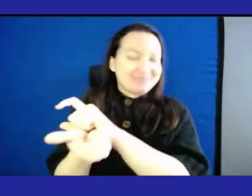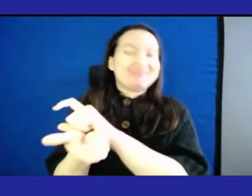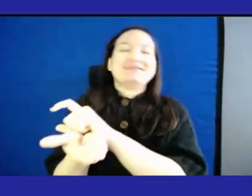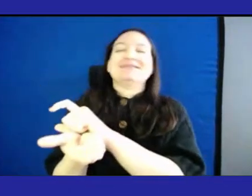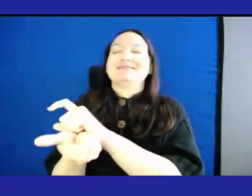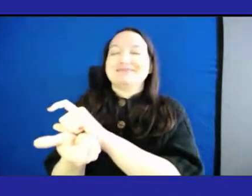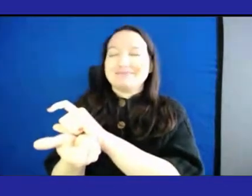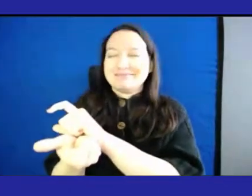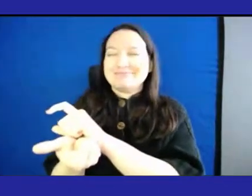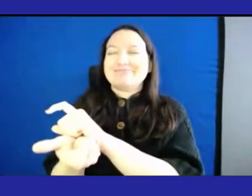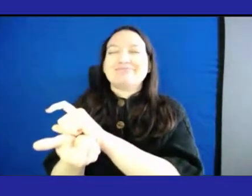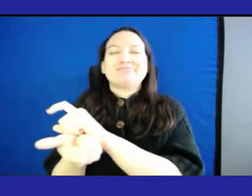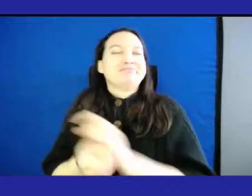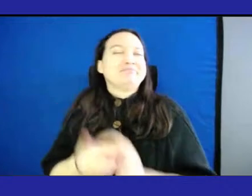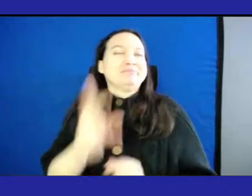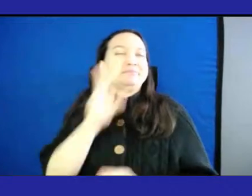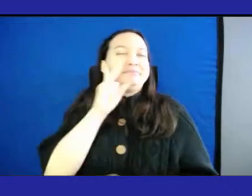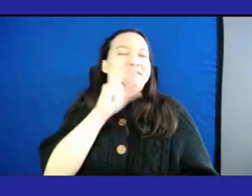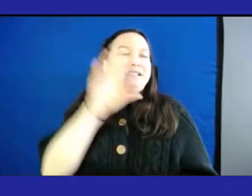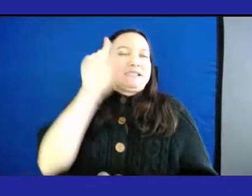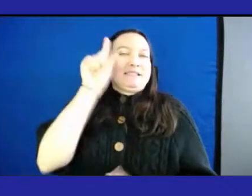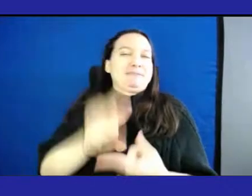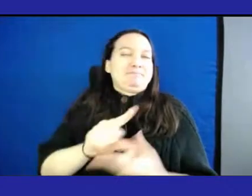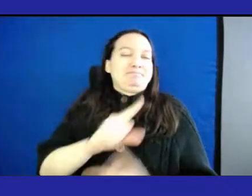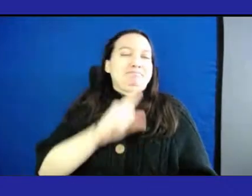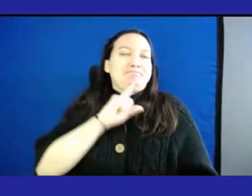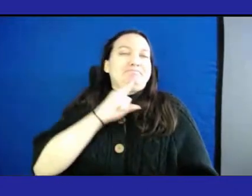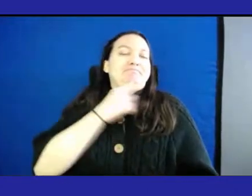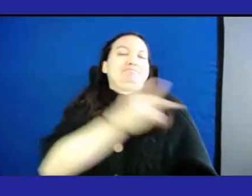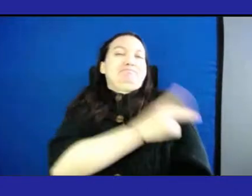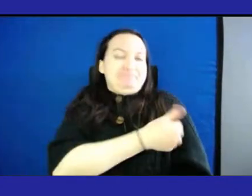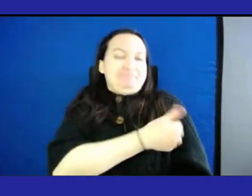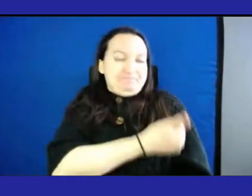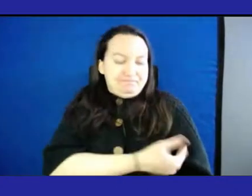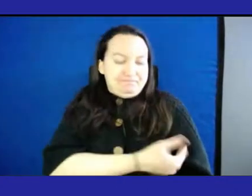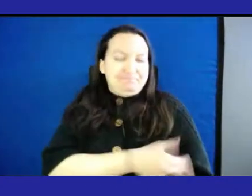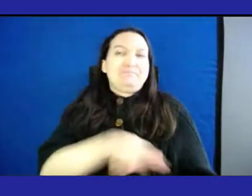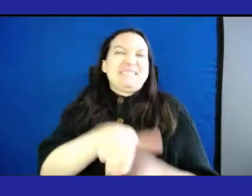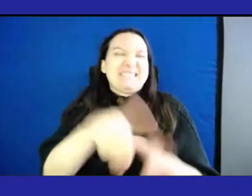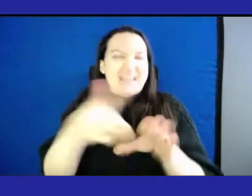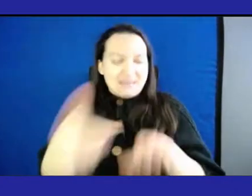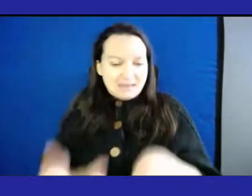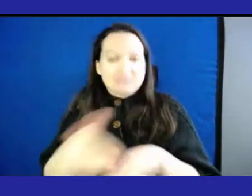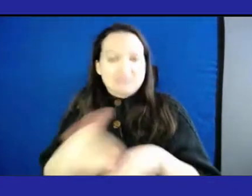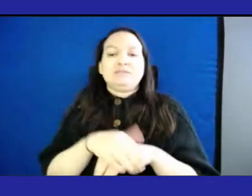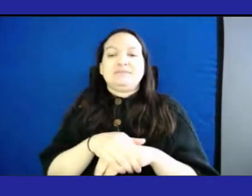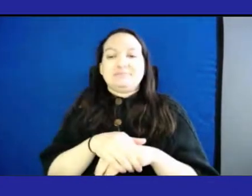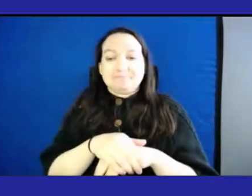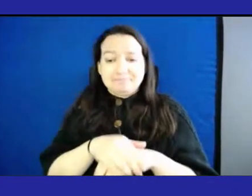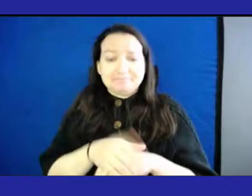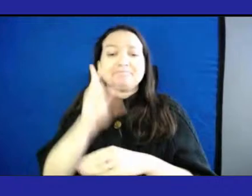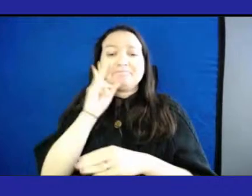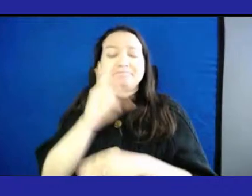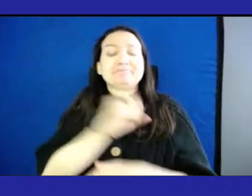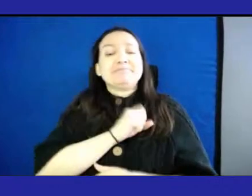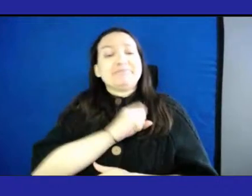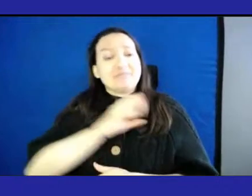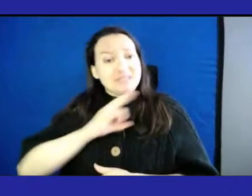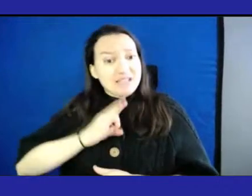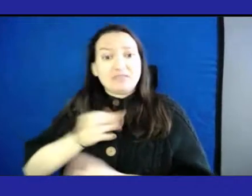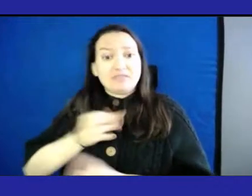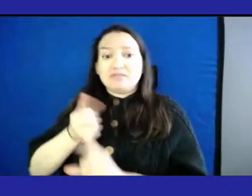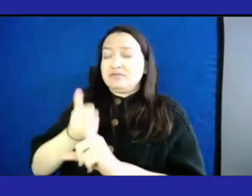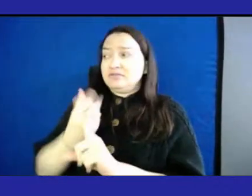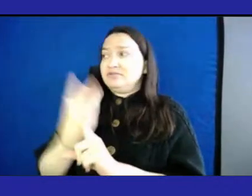kind of, we're not seeing as many hospitalizations and deaths Mhm. from it, Great. but we are seeing staff right, having to go out for